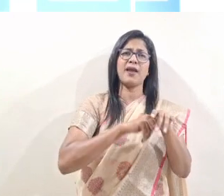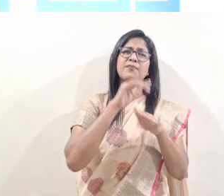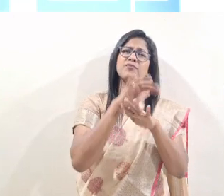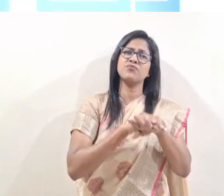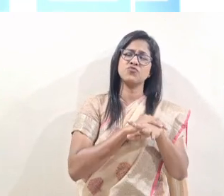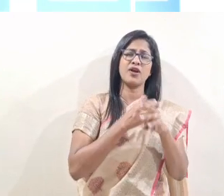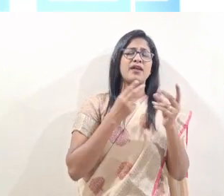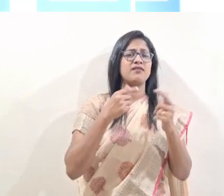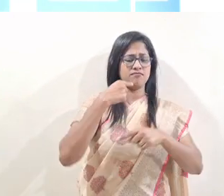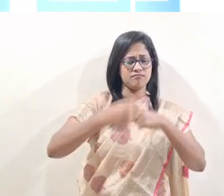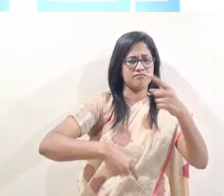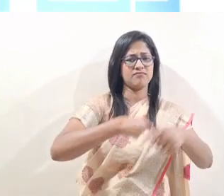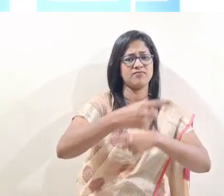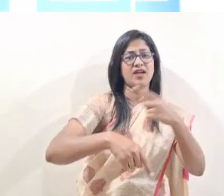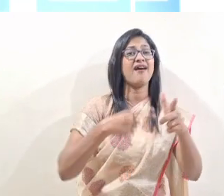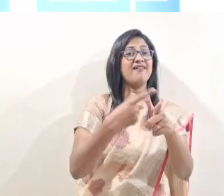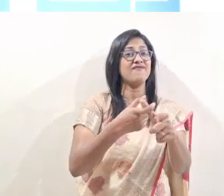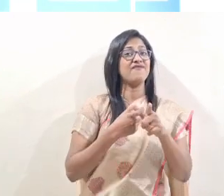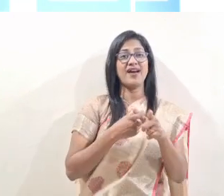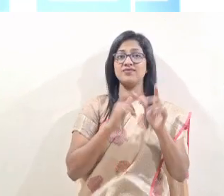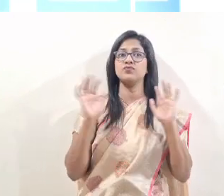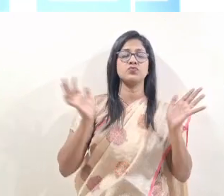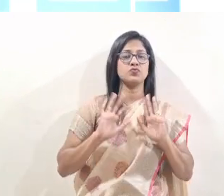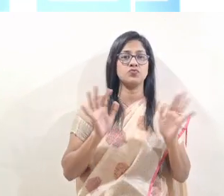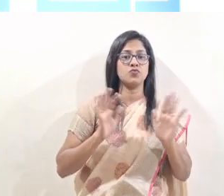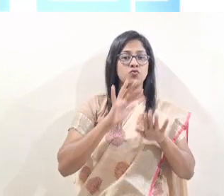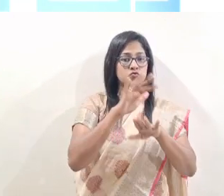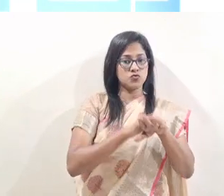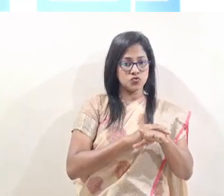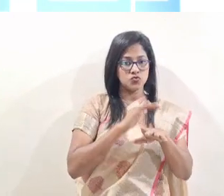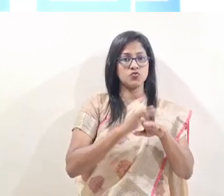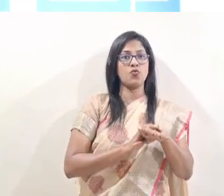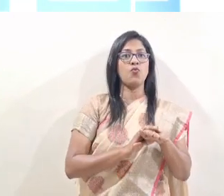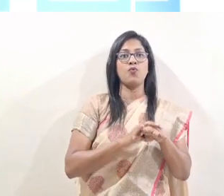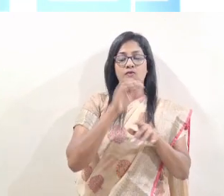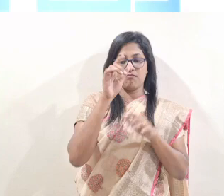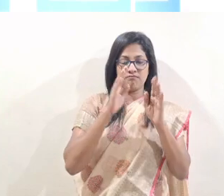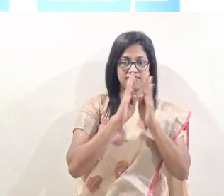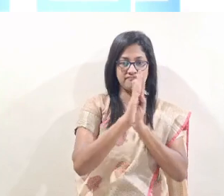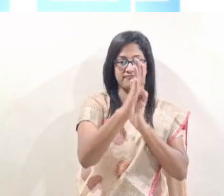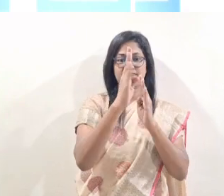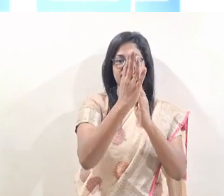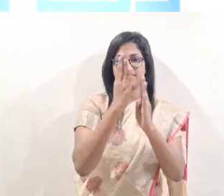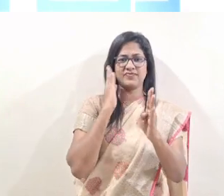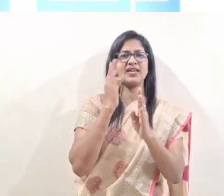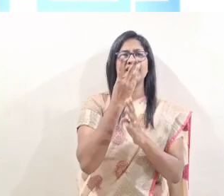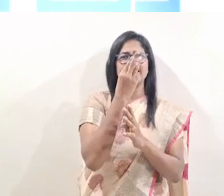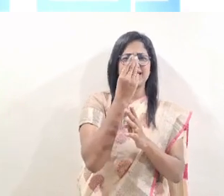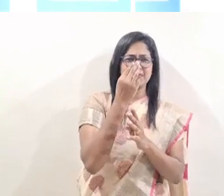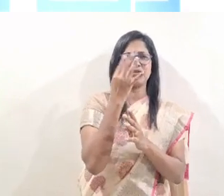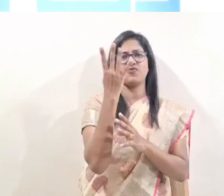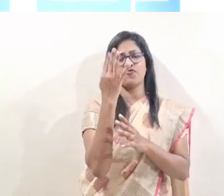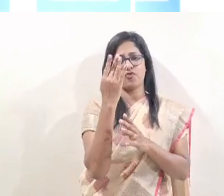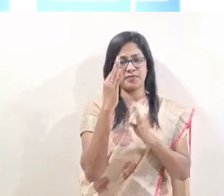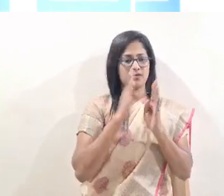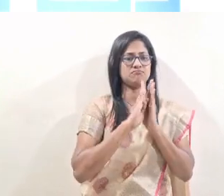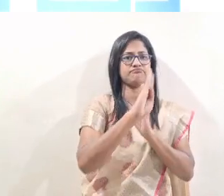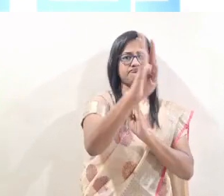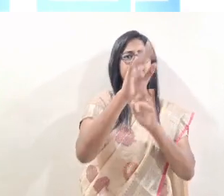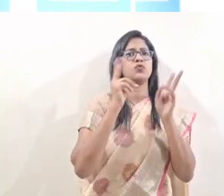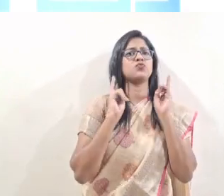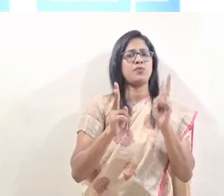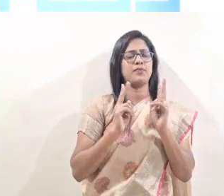continuously. So instead of running trains at a fast pace and keeping the normal headway, which was designed 3 minutes or 4 minutes,